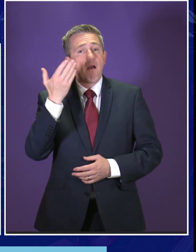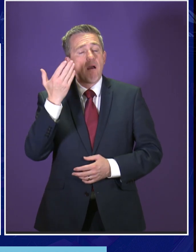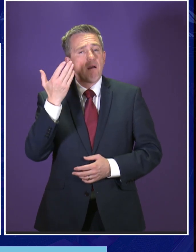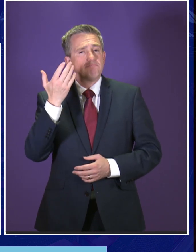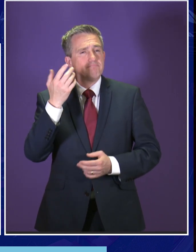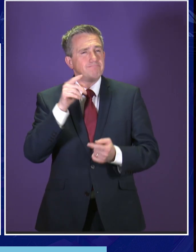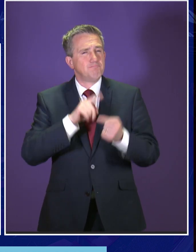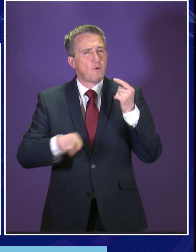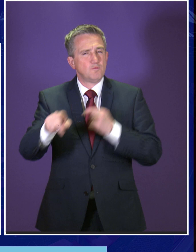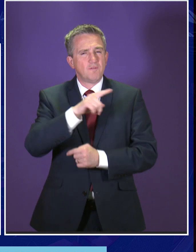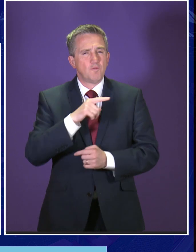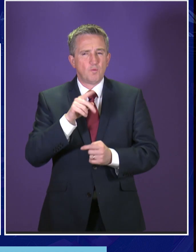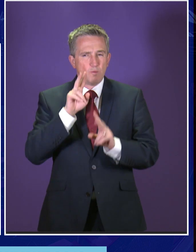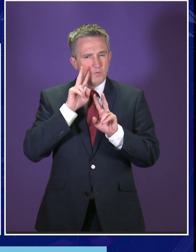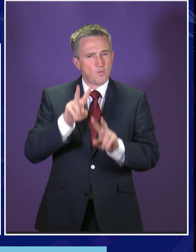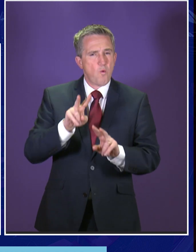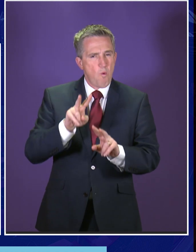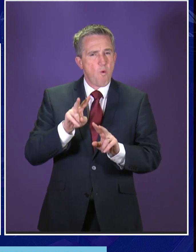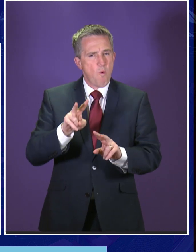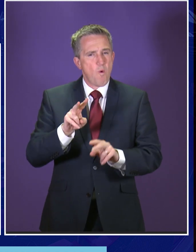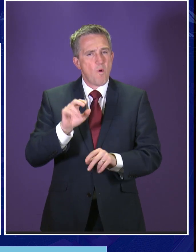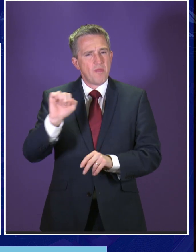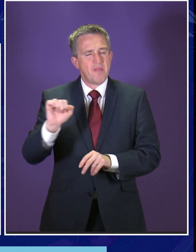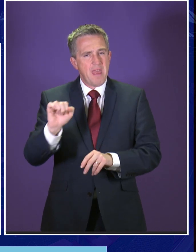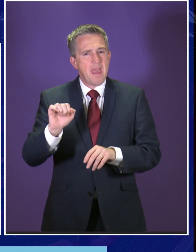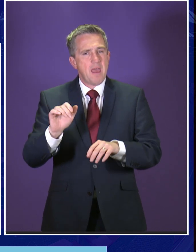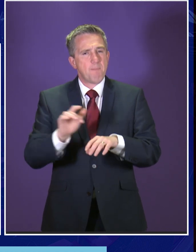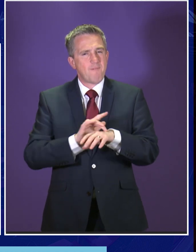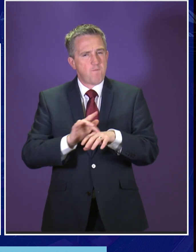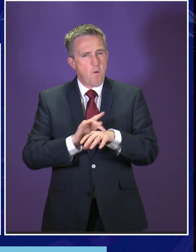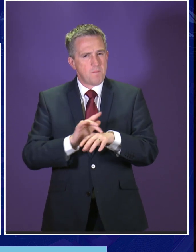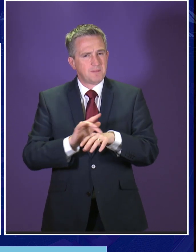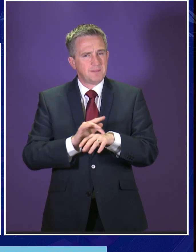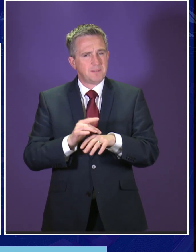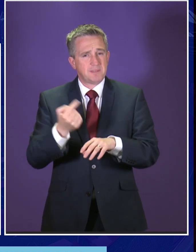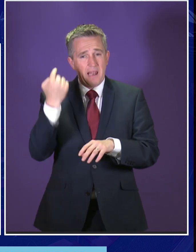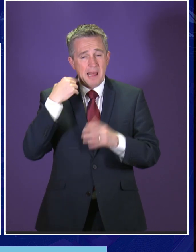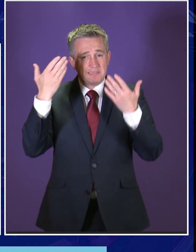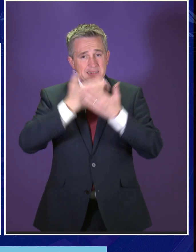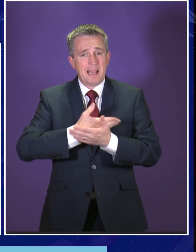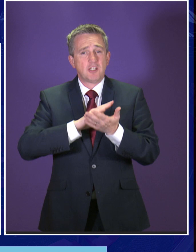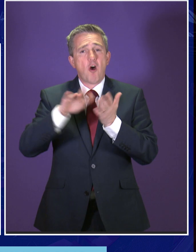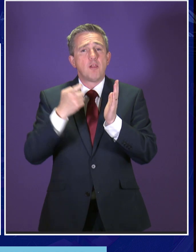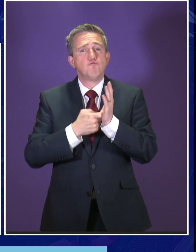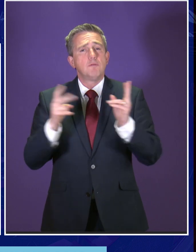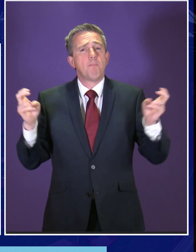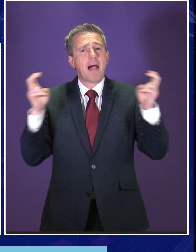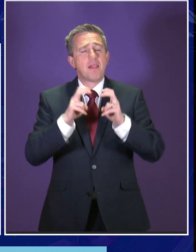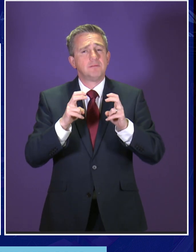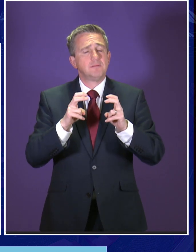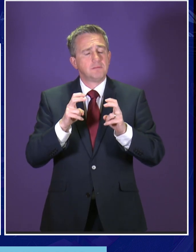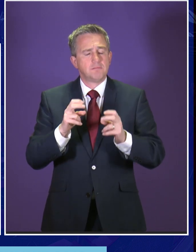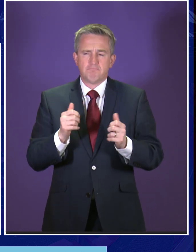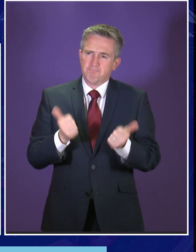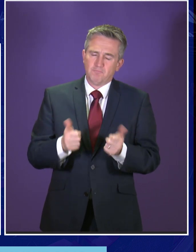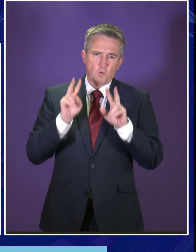most, if not all of us, had the delight of seeing the performance of Karimati in the forecourt of Holyrood Palace last night, and it was absolutely a delight for all